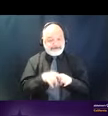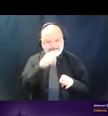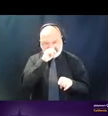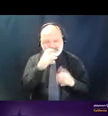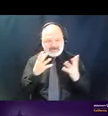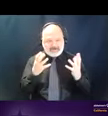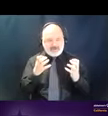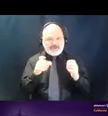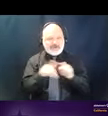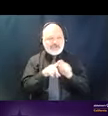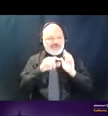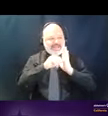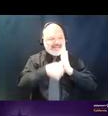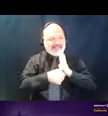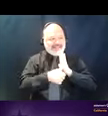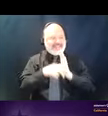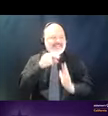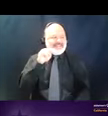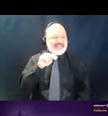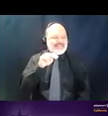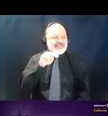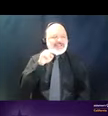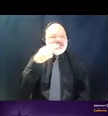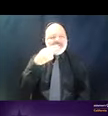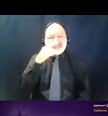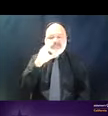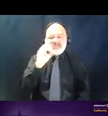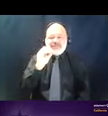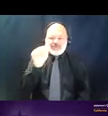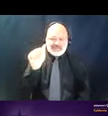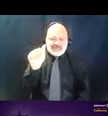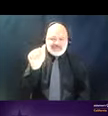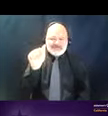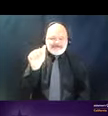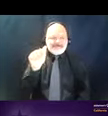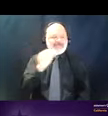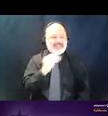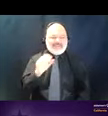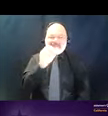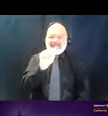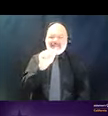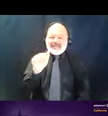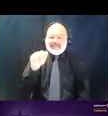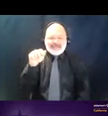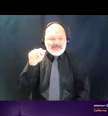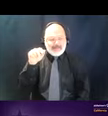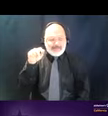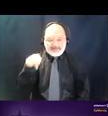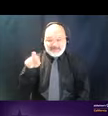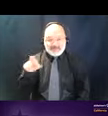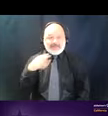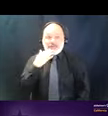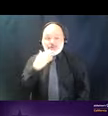wanted to also highlight the National Hispanic Council of Aging, NACOA, and the AARP, also great resources for you